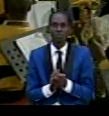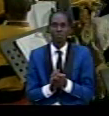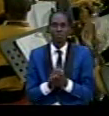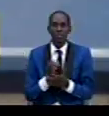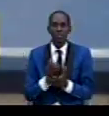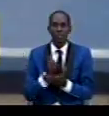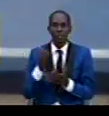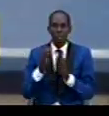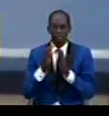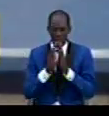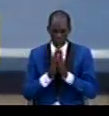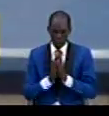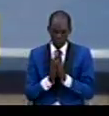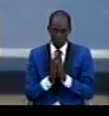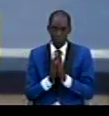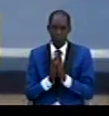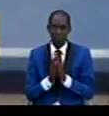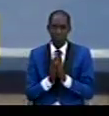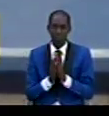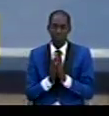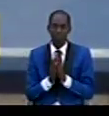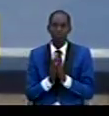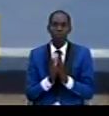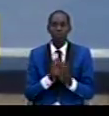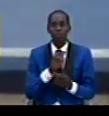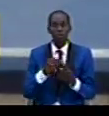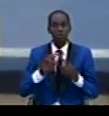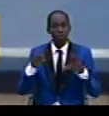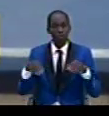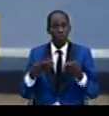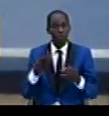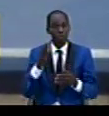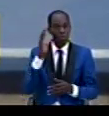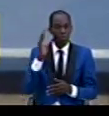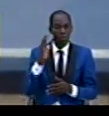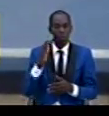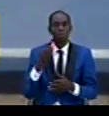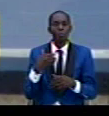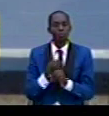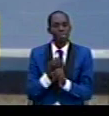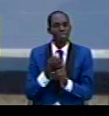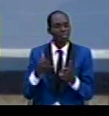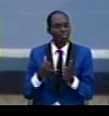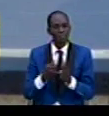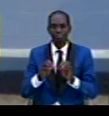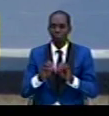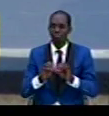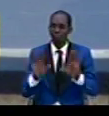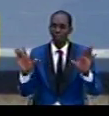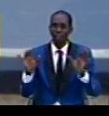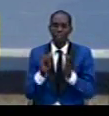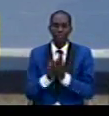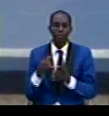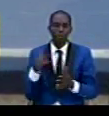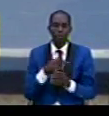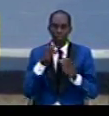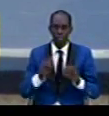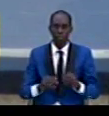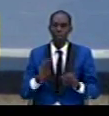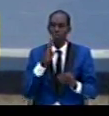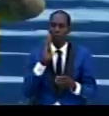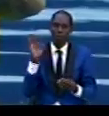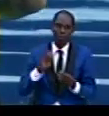Amen. When you give your testimony, please make it clear so we can celebrate more. Now the next